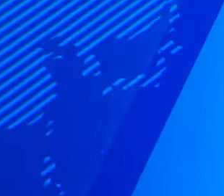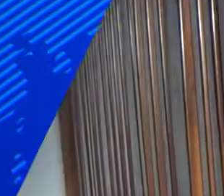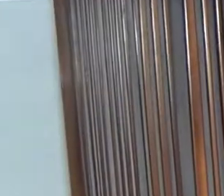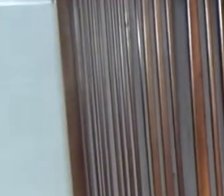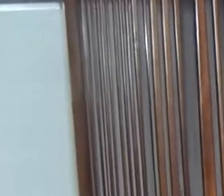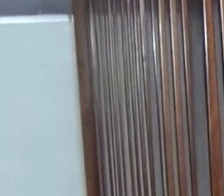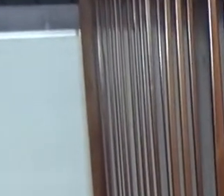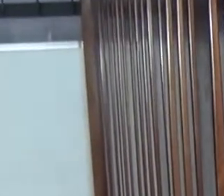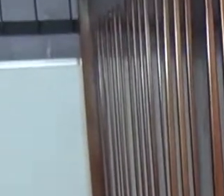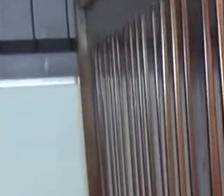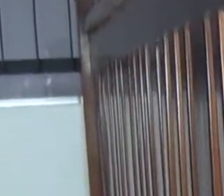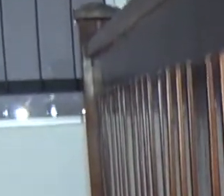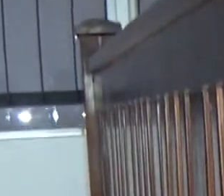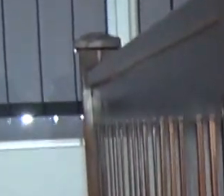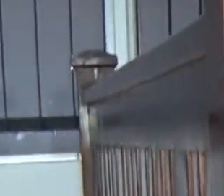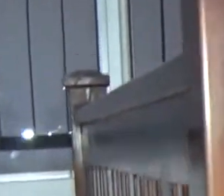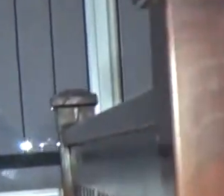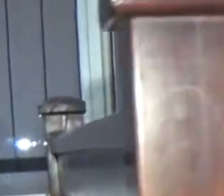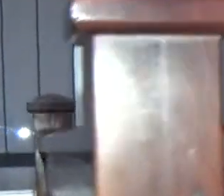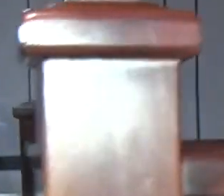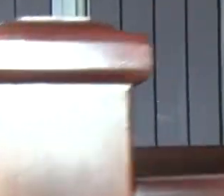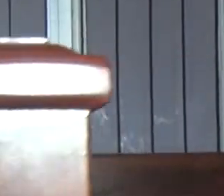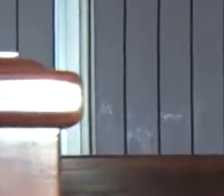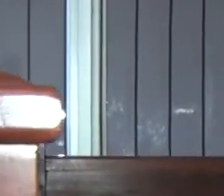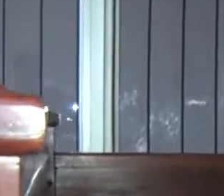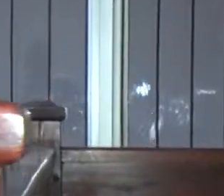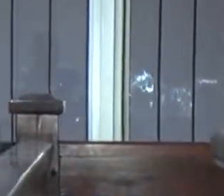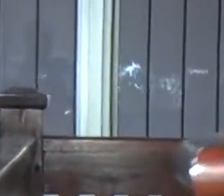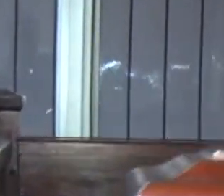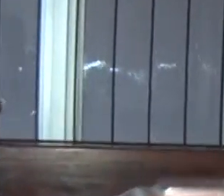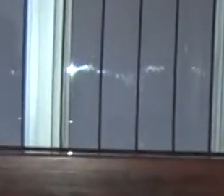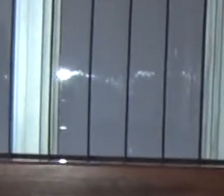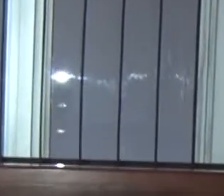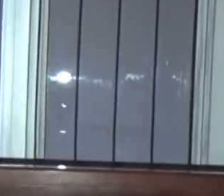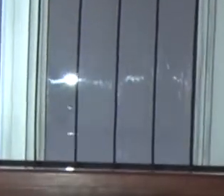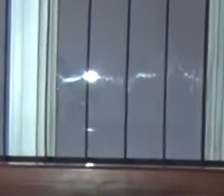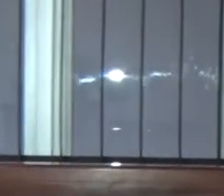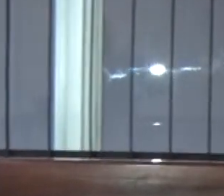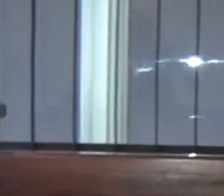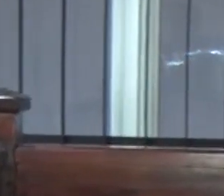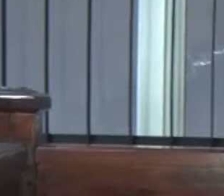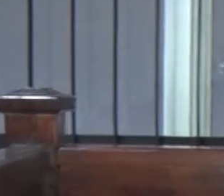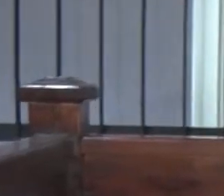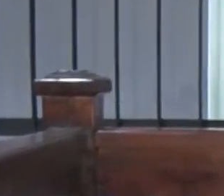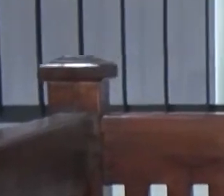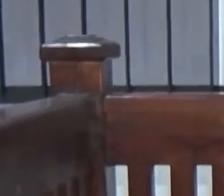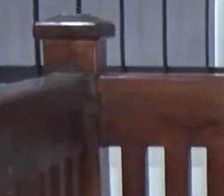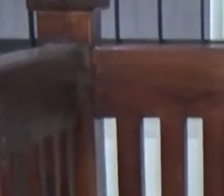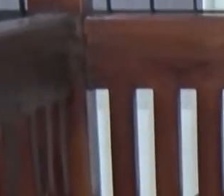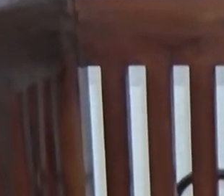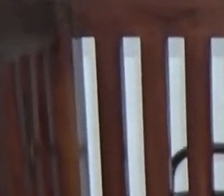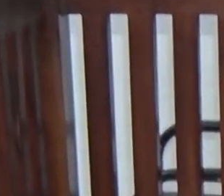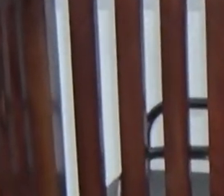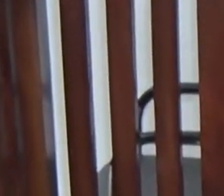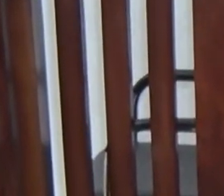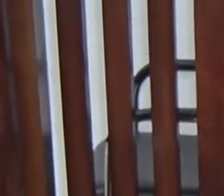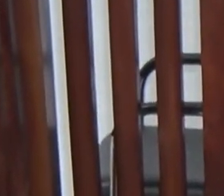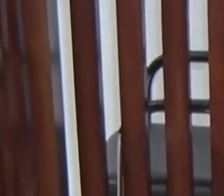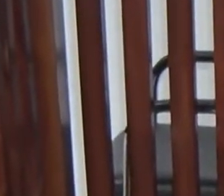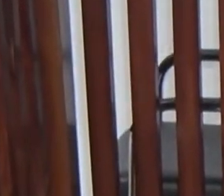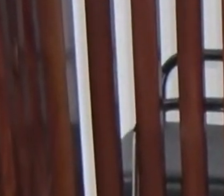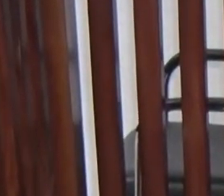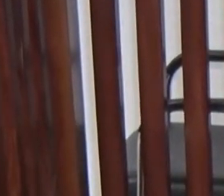benefit. The government is moving to spend $846 million to build 3 new